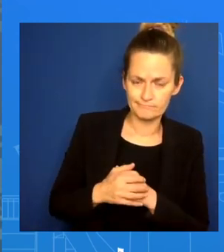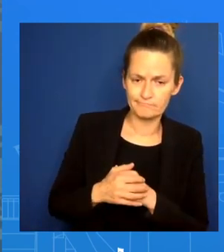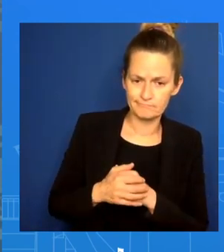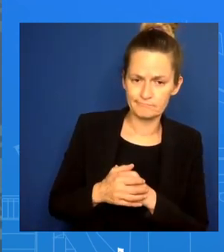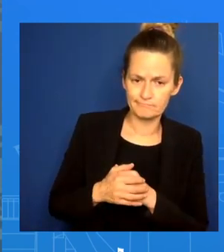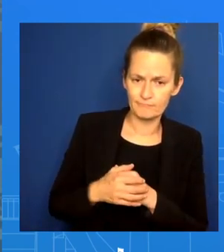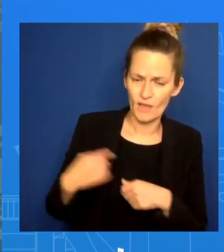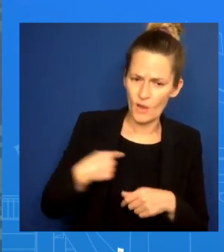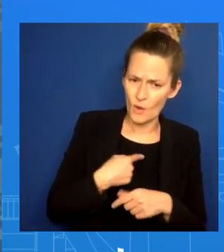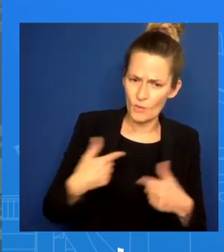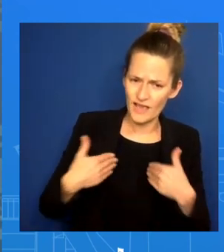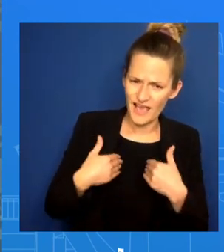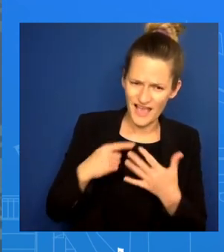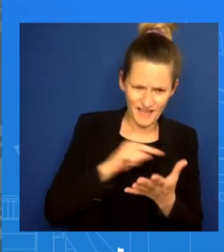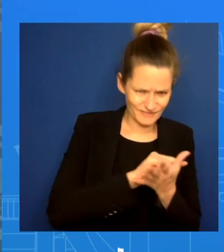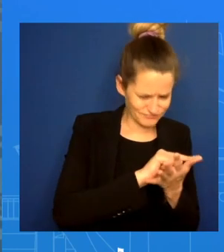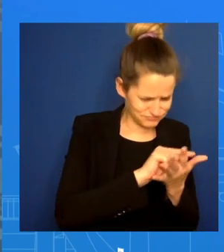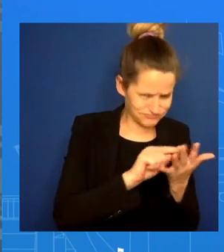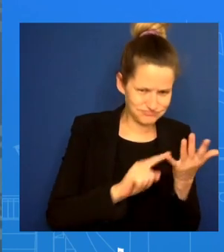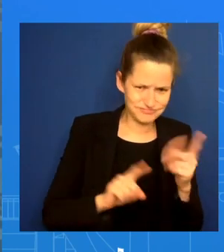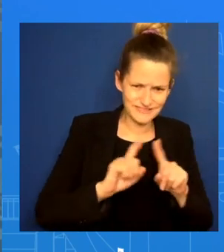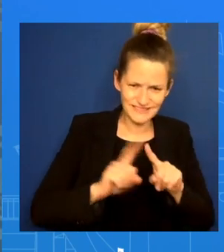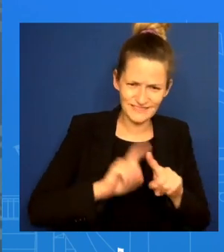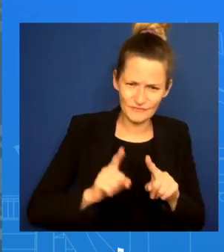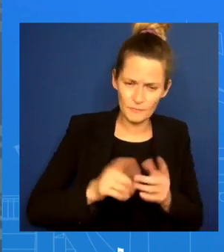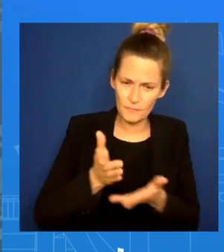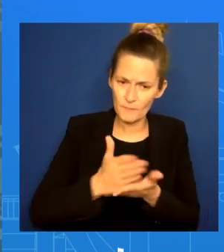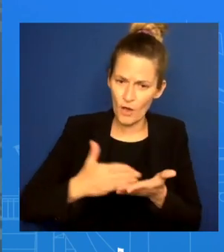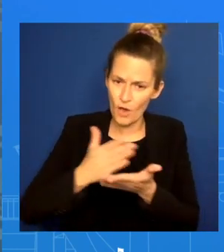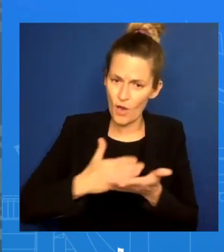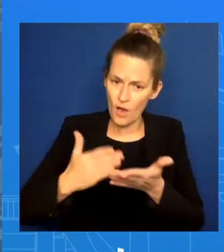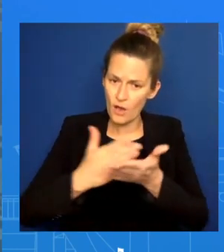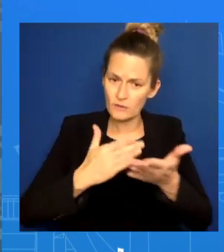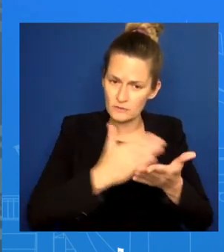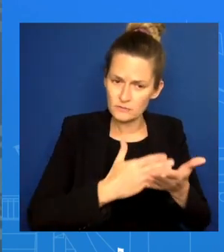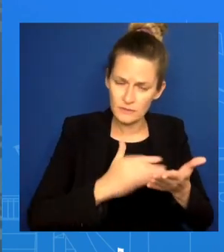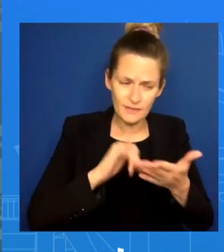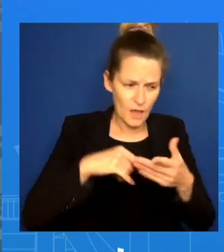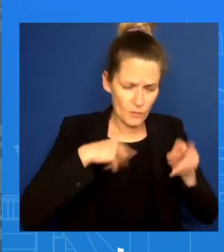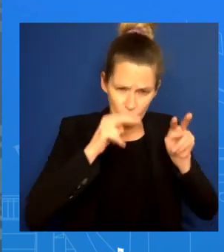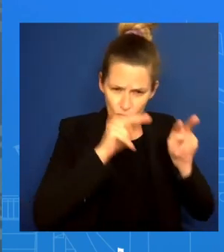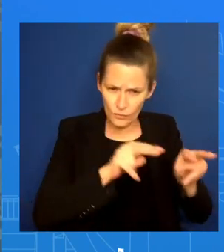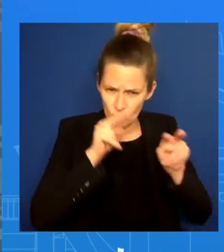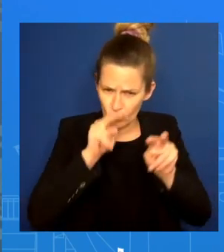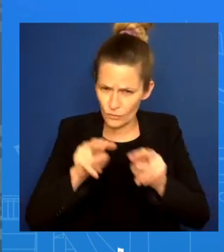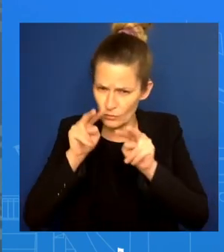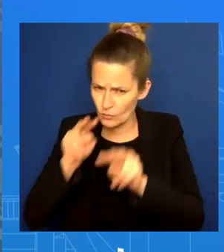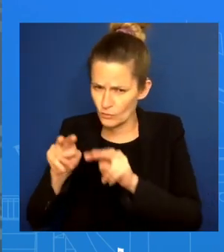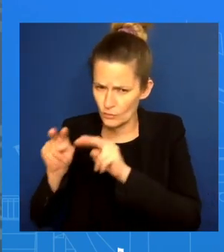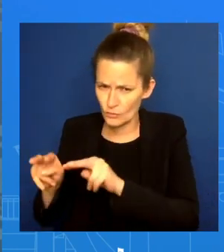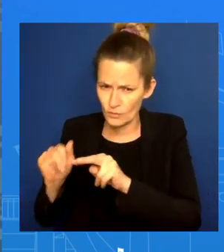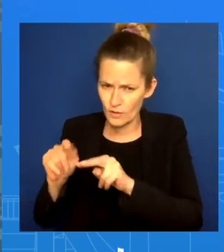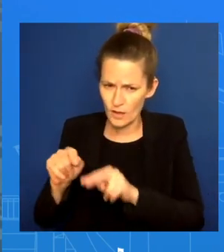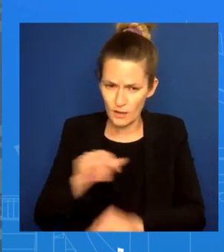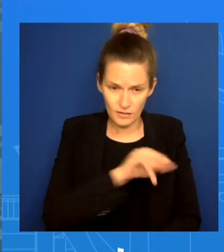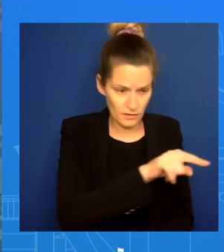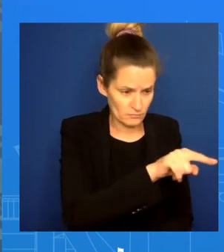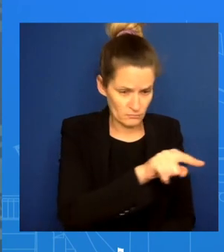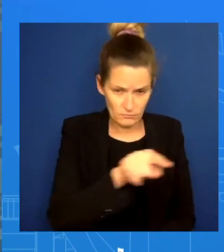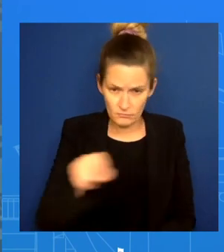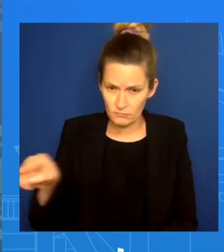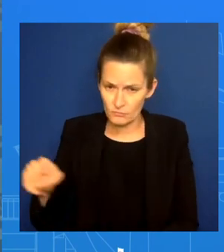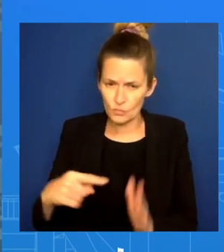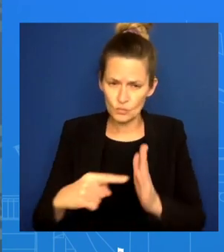in a recession. And that is just the facts. And it's not just us saying that. You have economic experts who have said this. I just laid